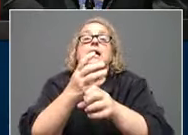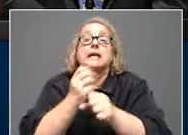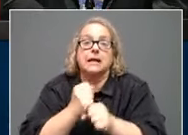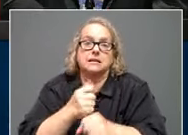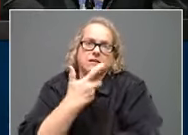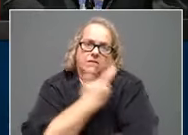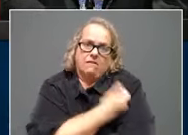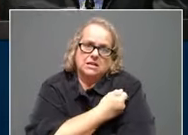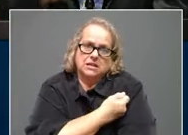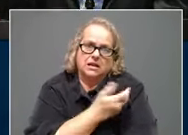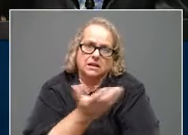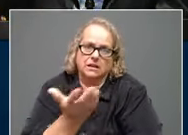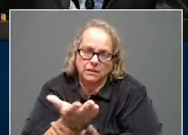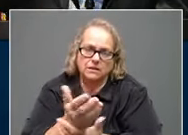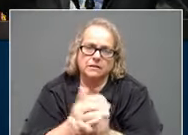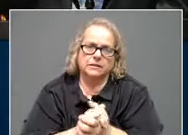vaccinated.